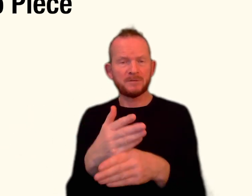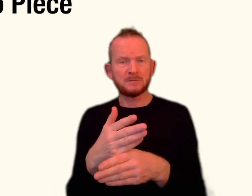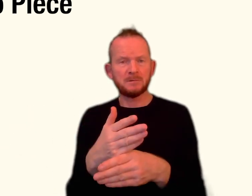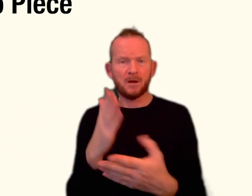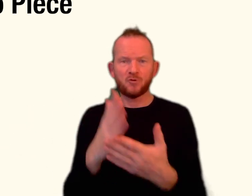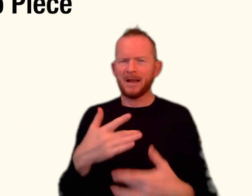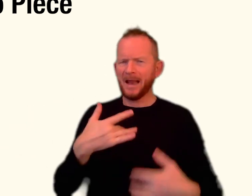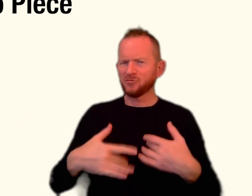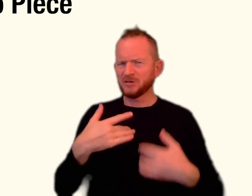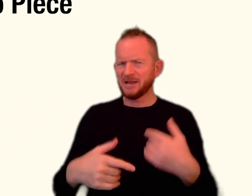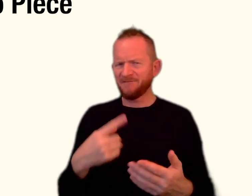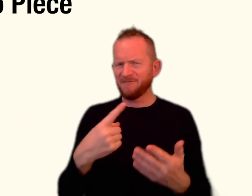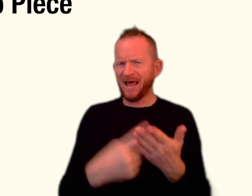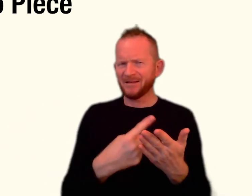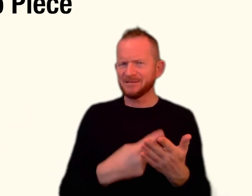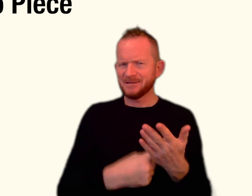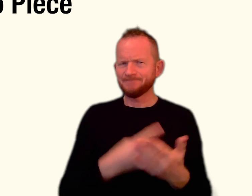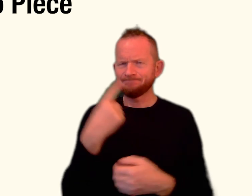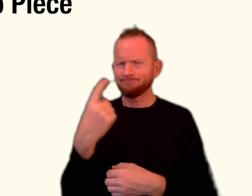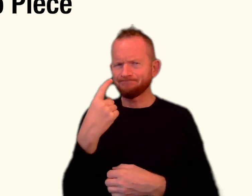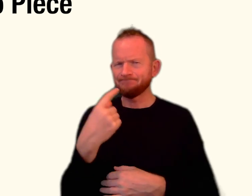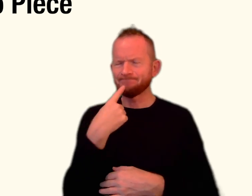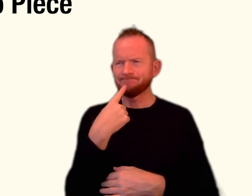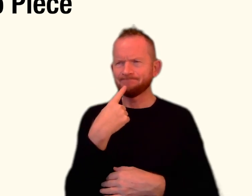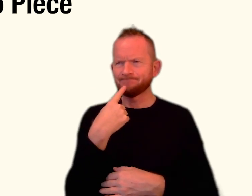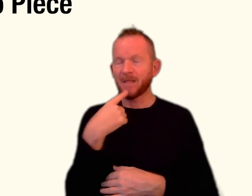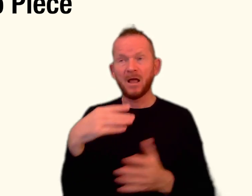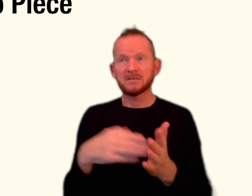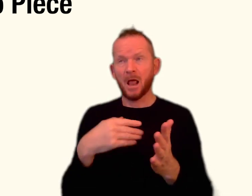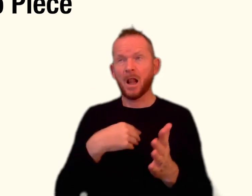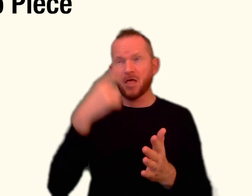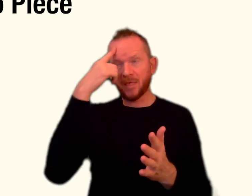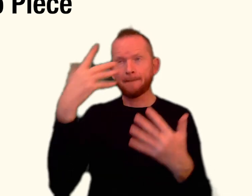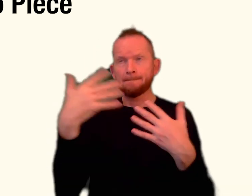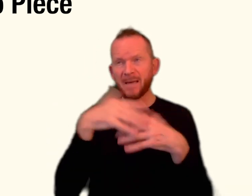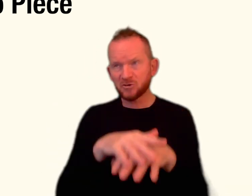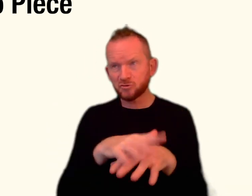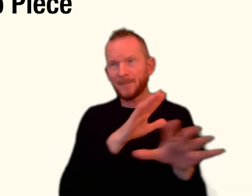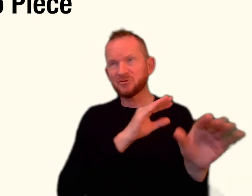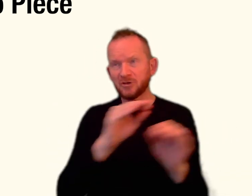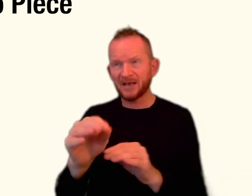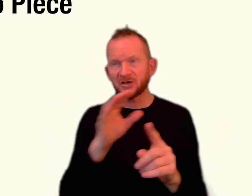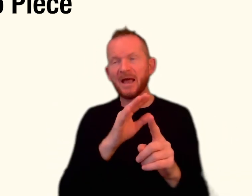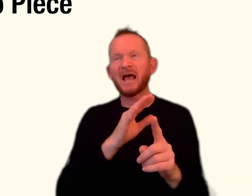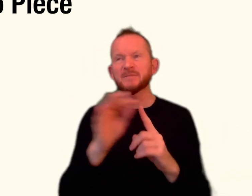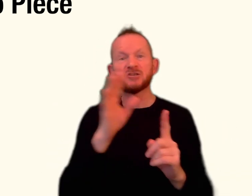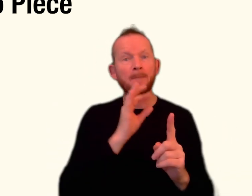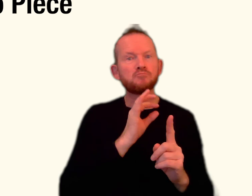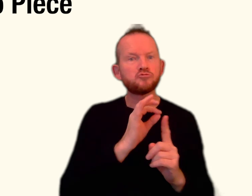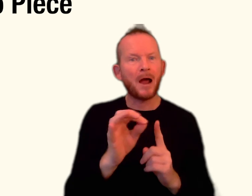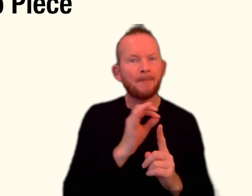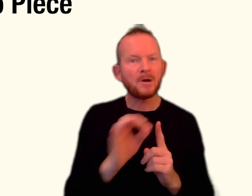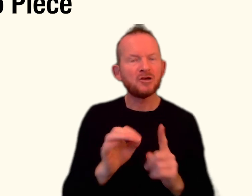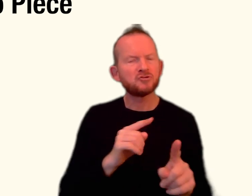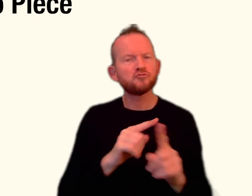an interesting fact, I suppose. I still think mainstream education, especially primary, could try to